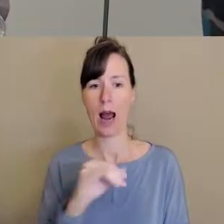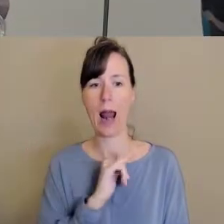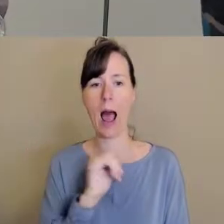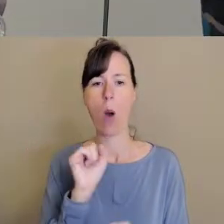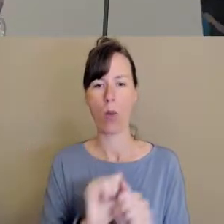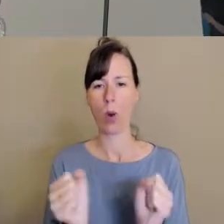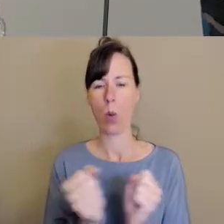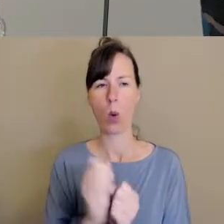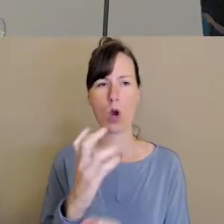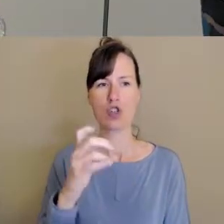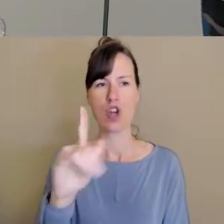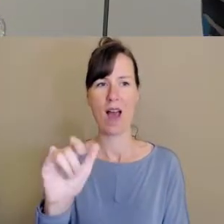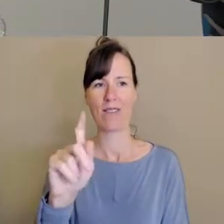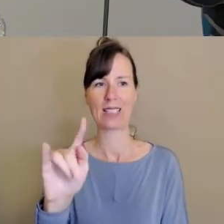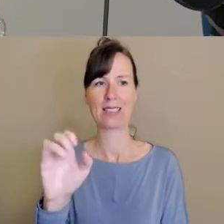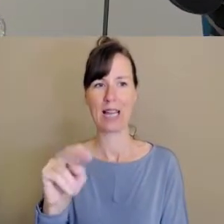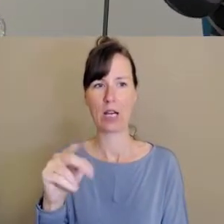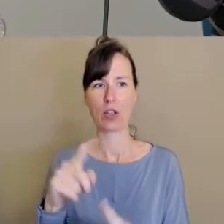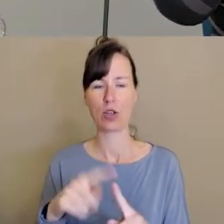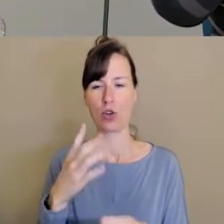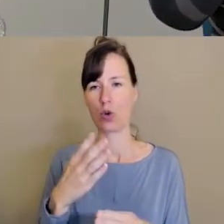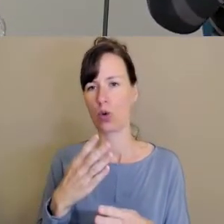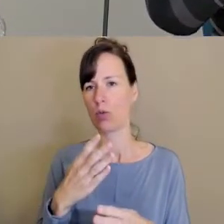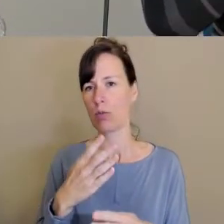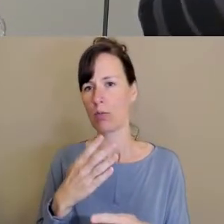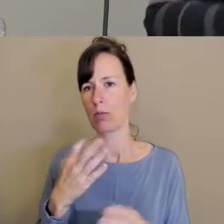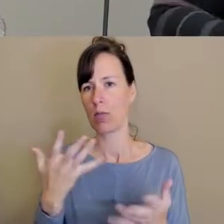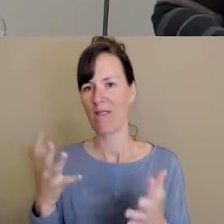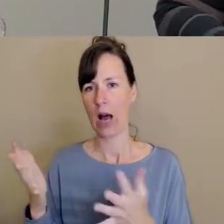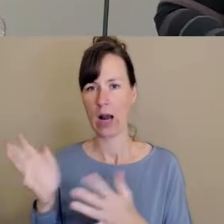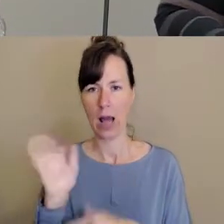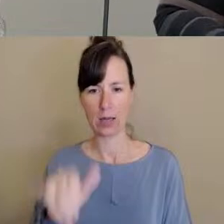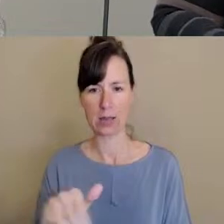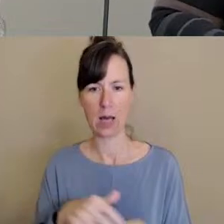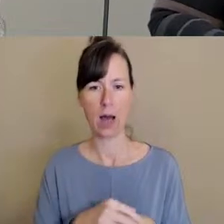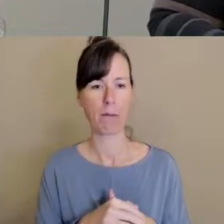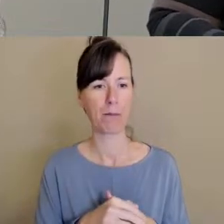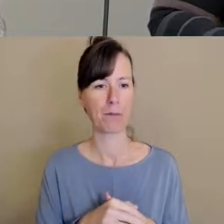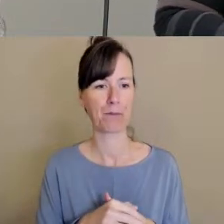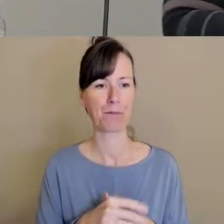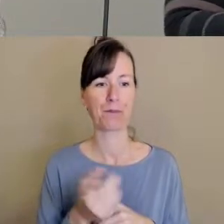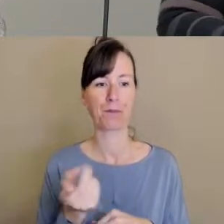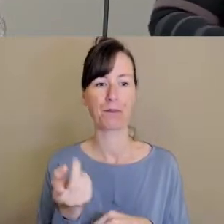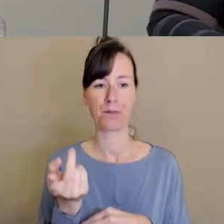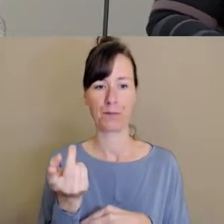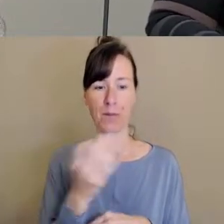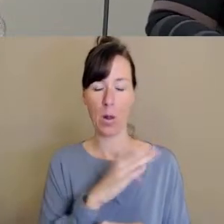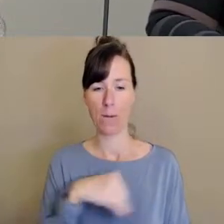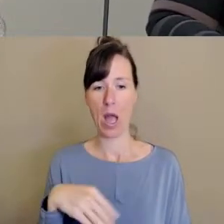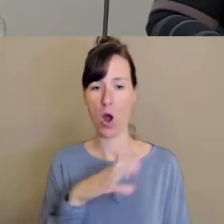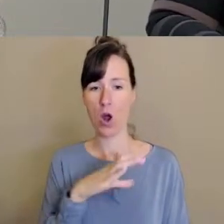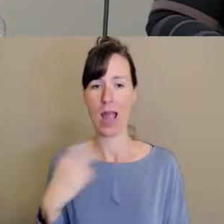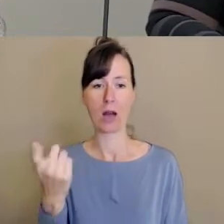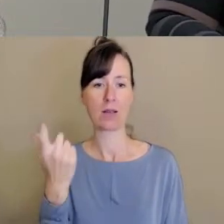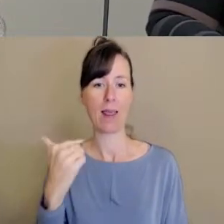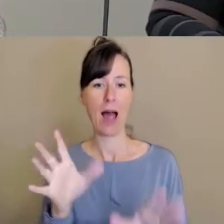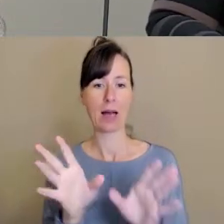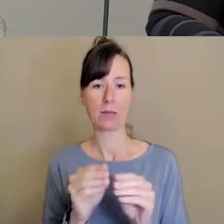and Council, at the last meeting, we spoke about the matters that happened on 58th